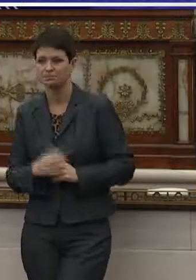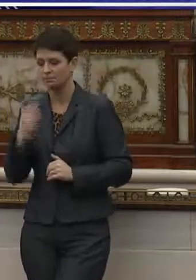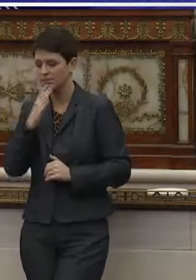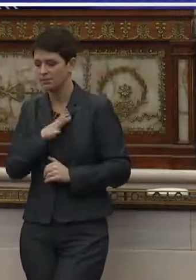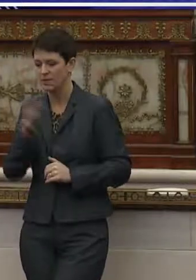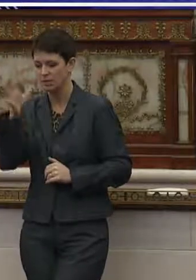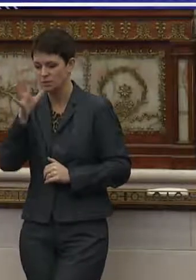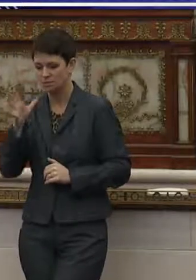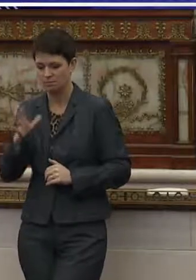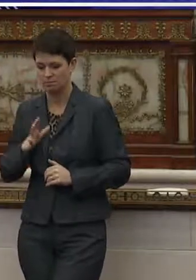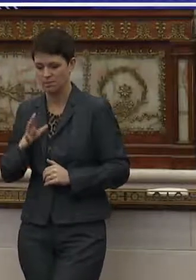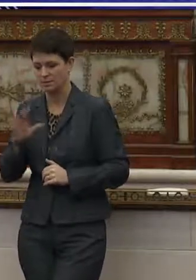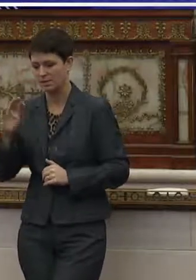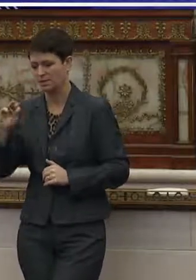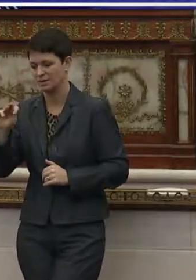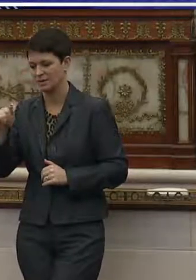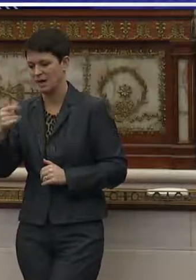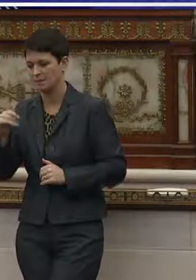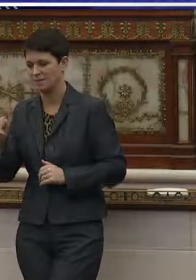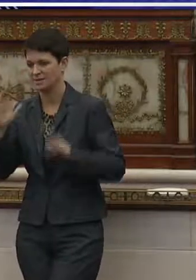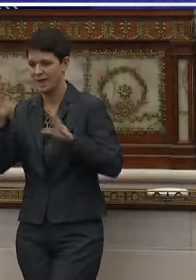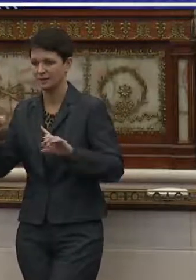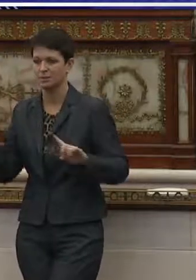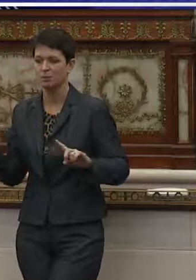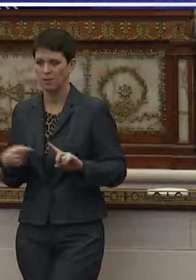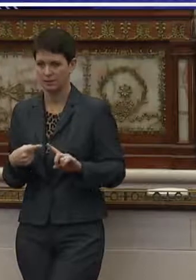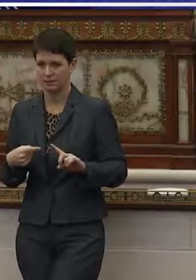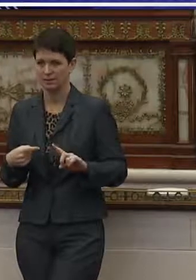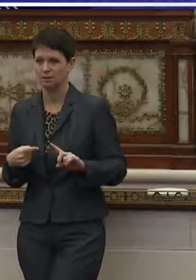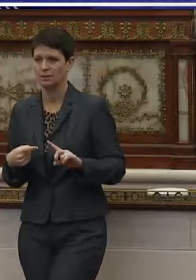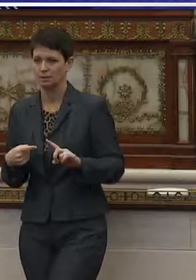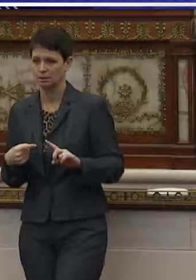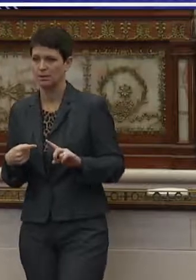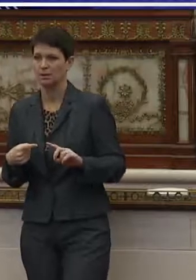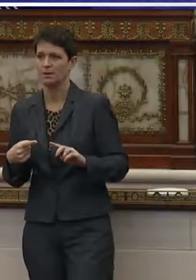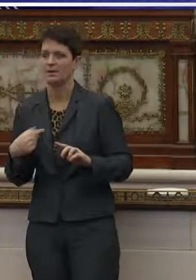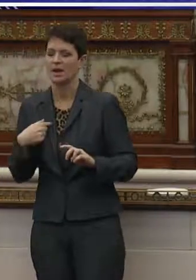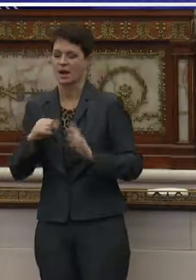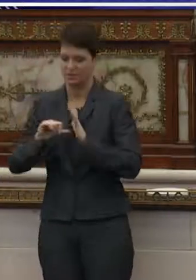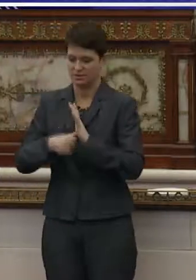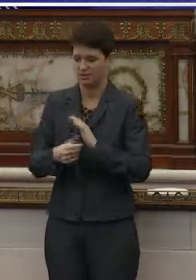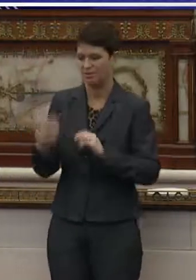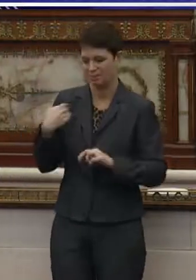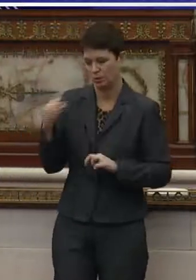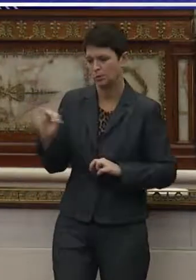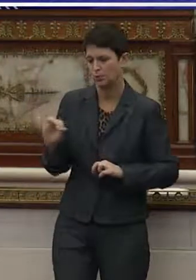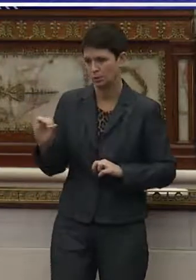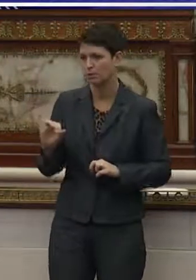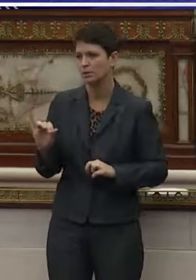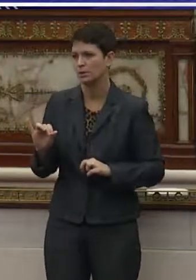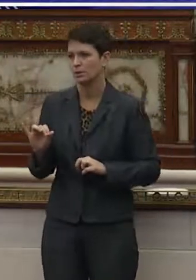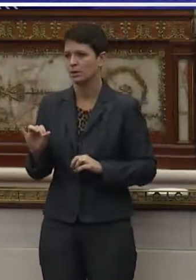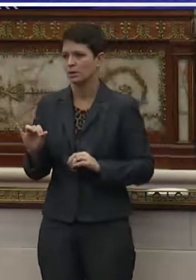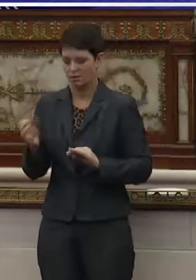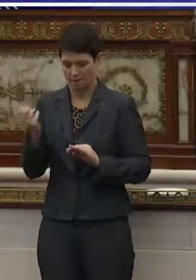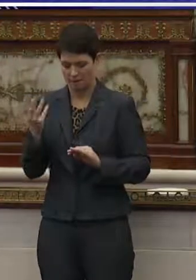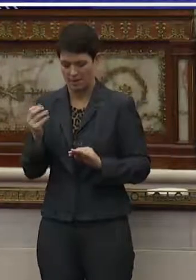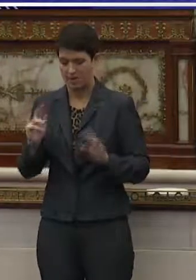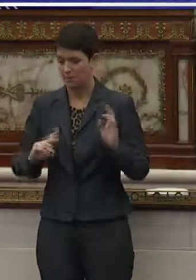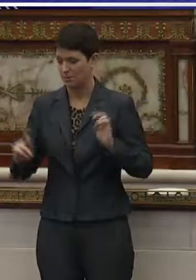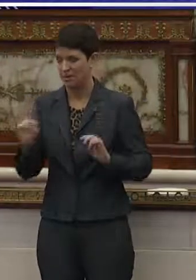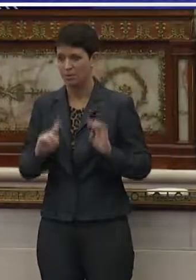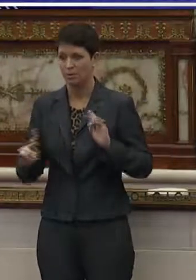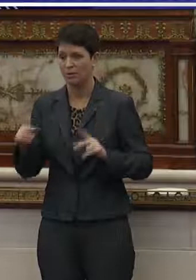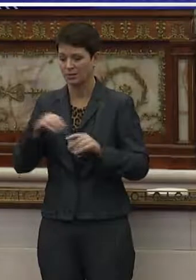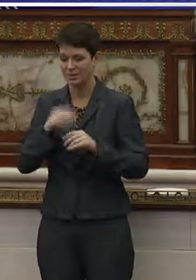you, Councilman Thomas. I think you made an excellent point that I was making earlier as well, that, for a lot of our folks, they're